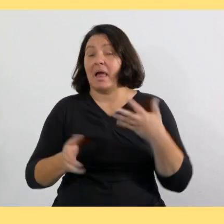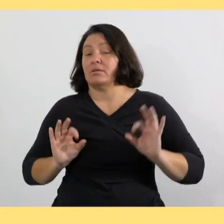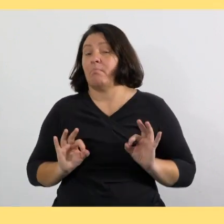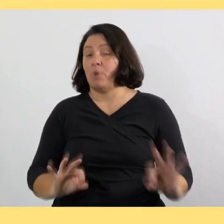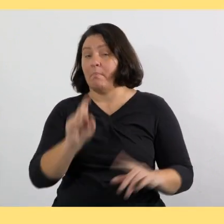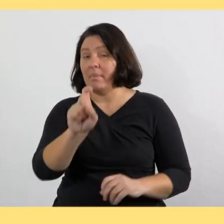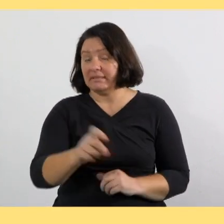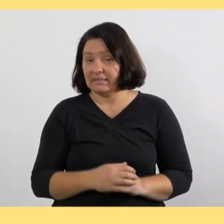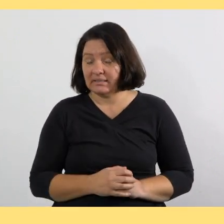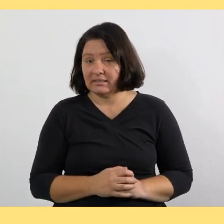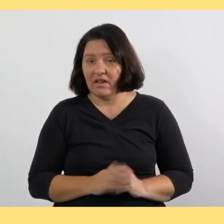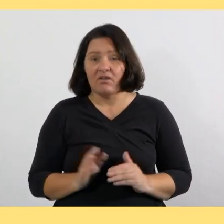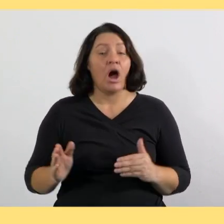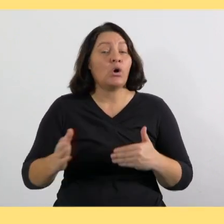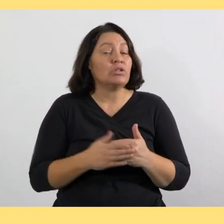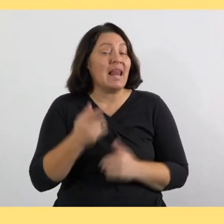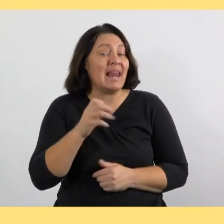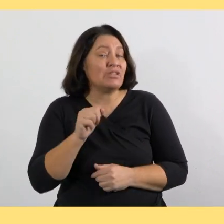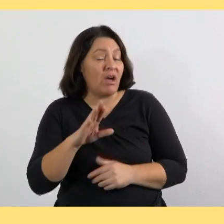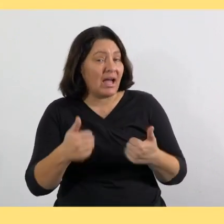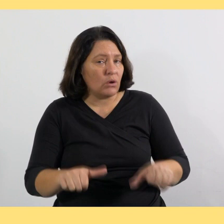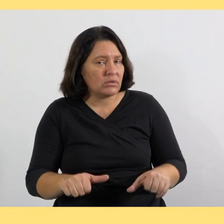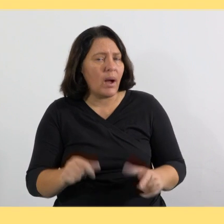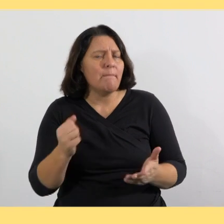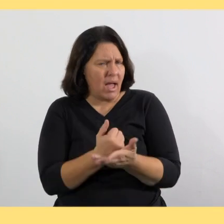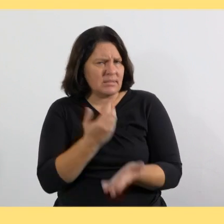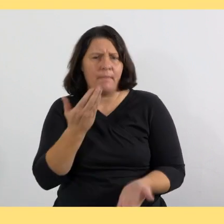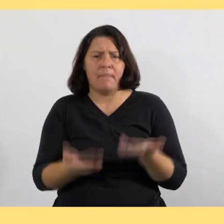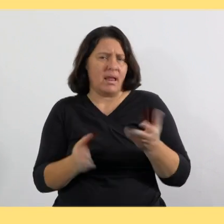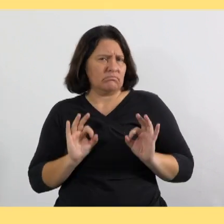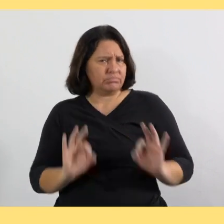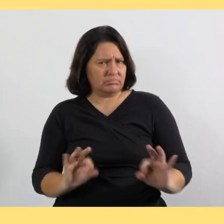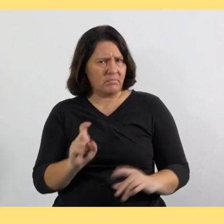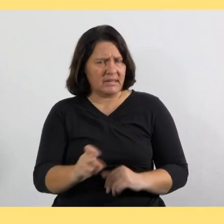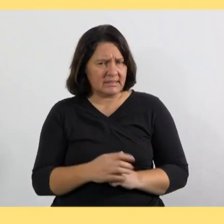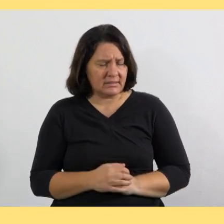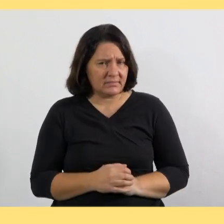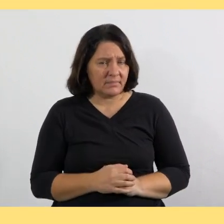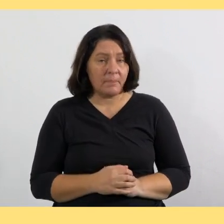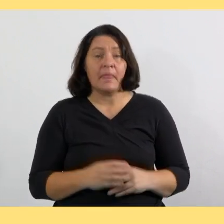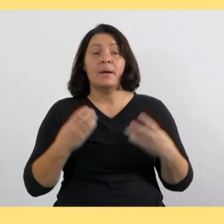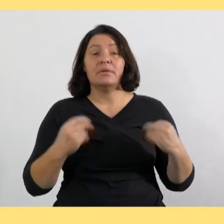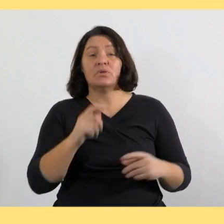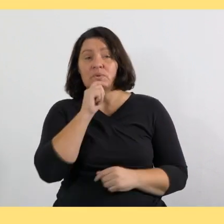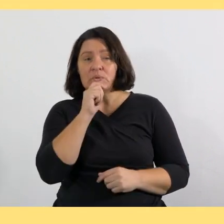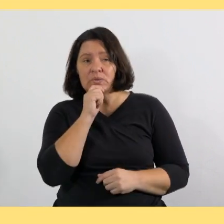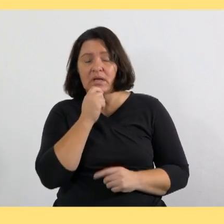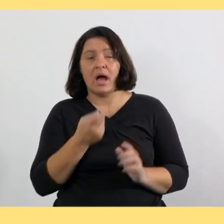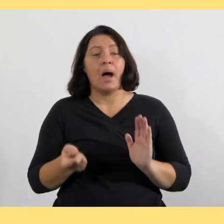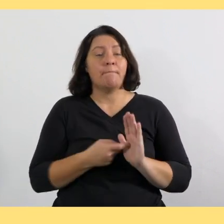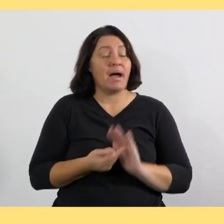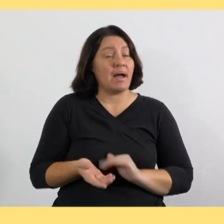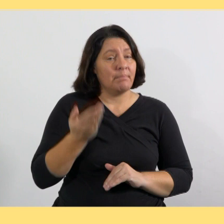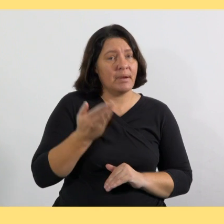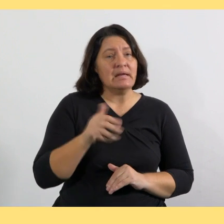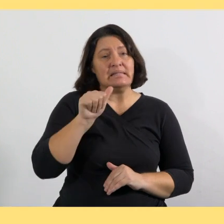it off properly. The business uses a markup of 60% on cost. Keep this in mind. We will need it when